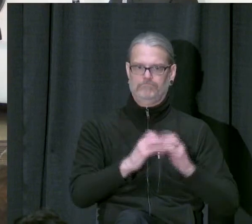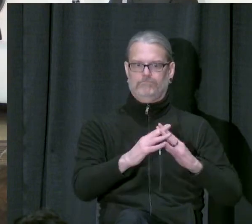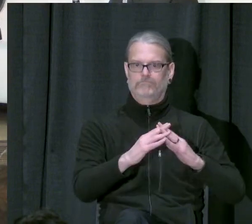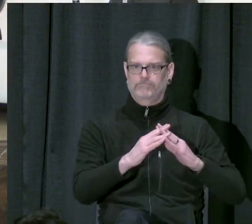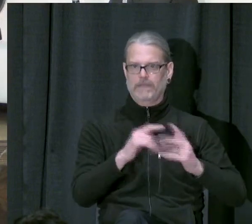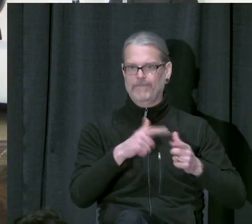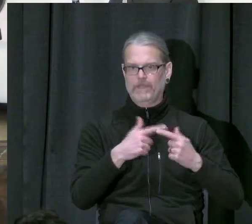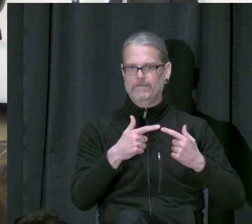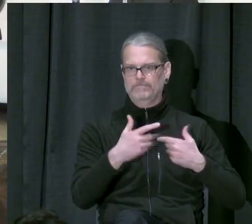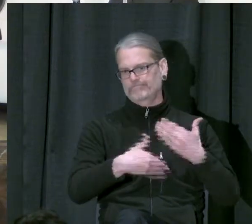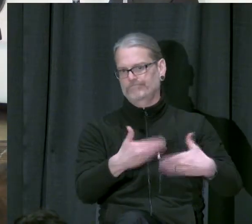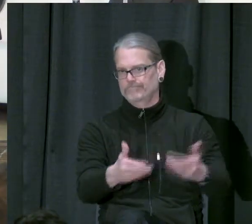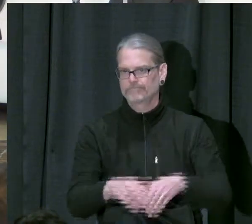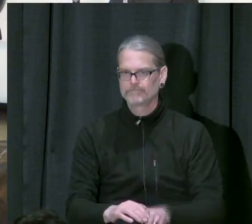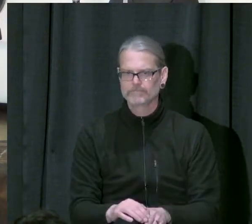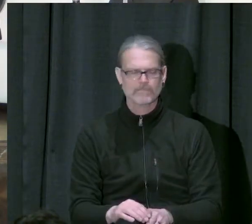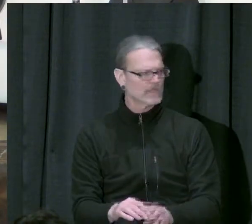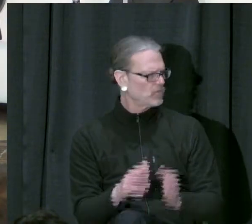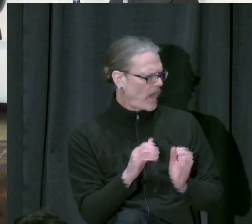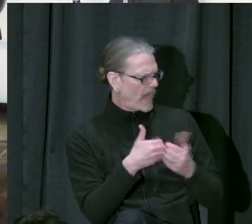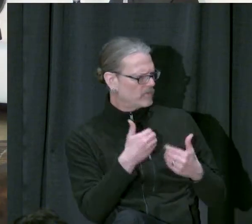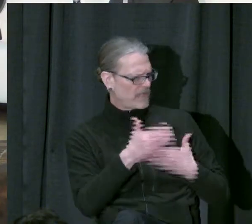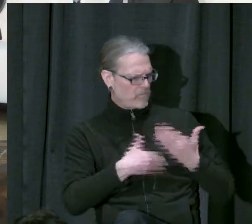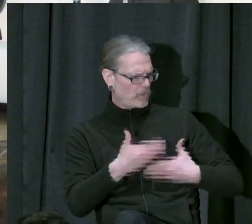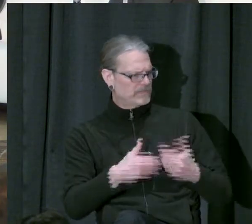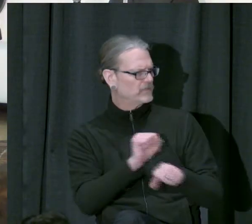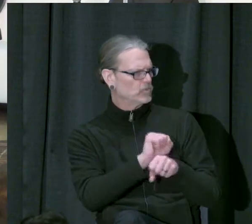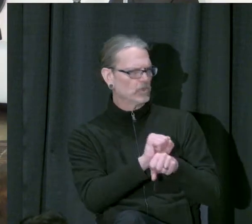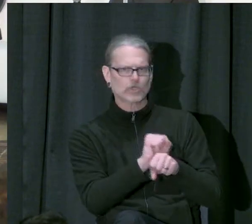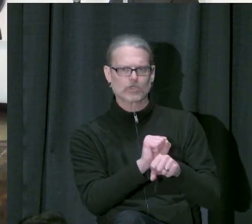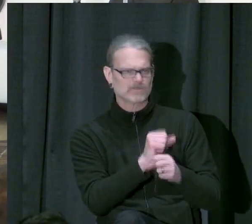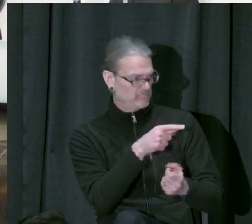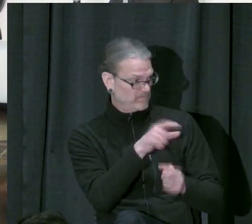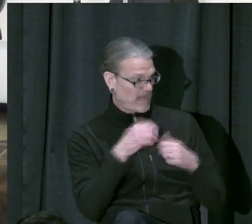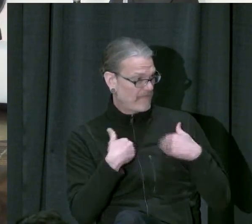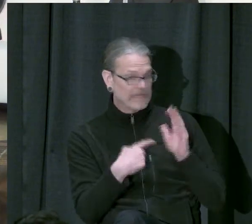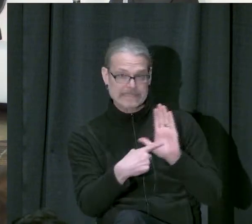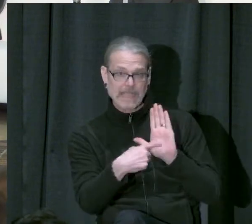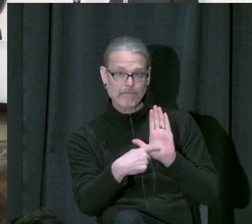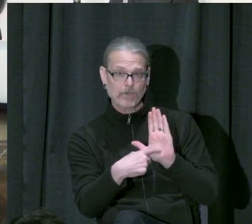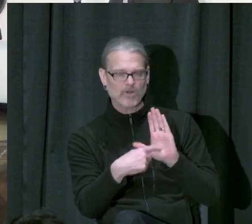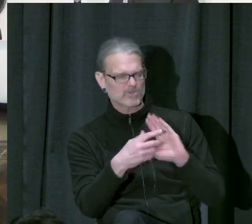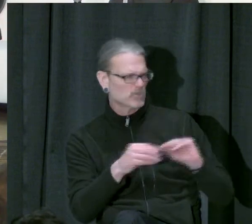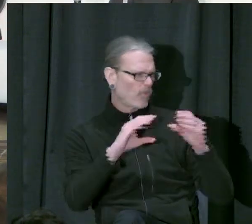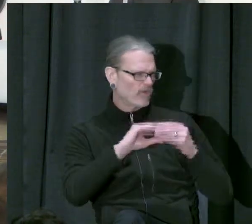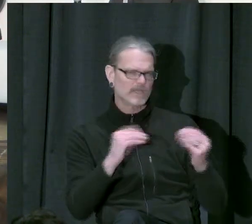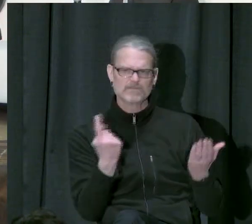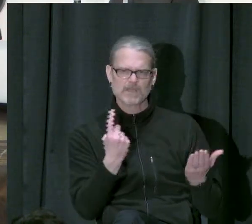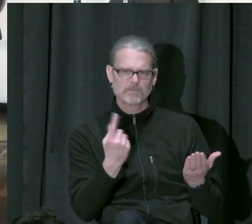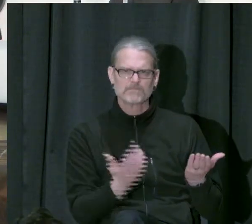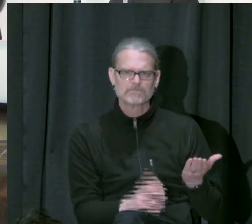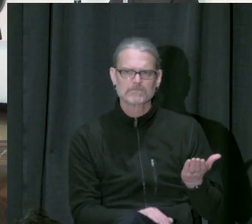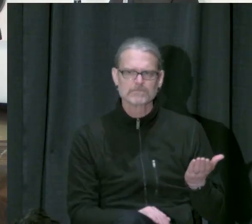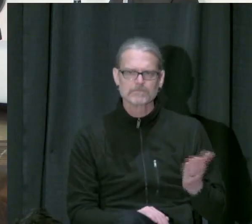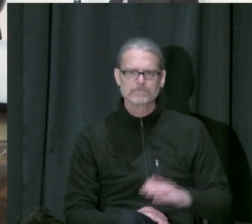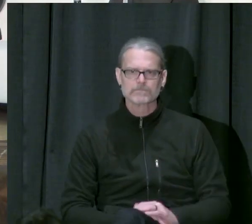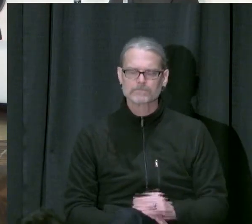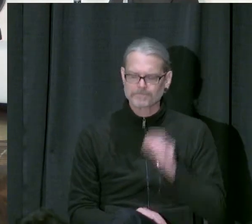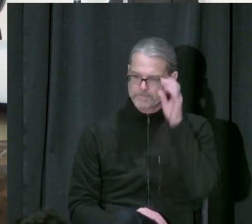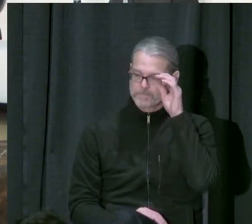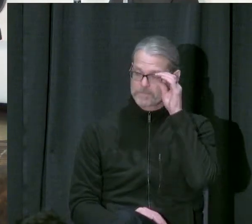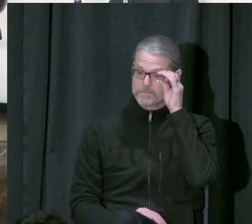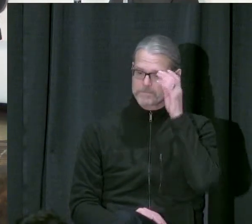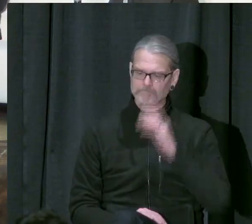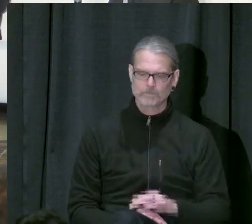tell us how the process works, and maybe use an example anecdotally, but just one typical project, how it